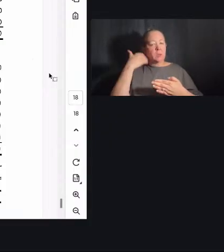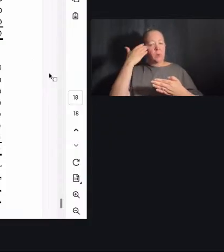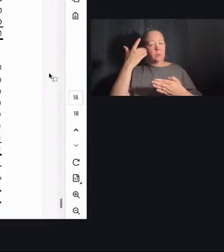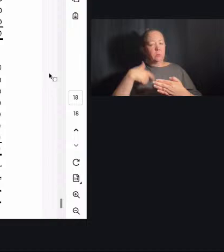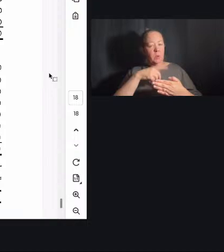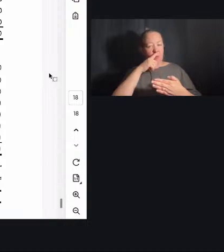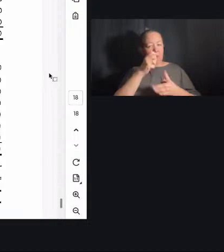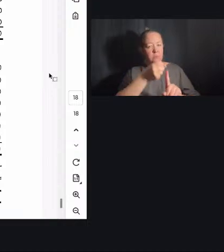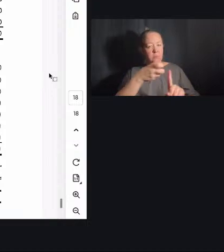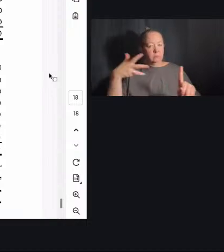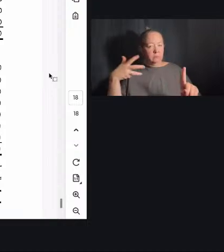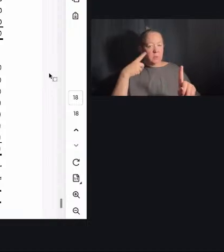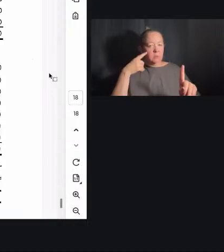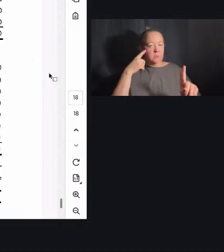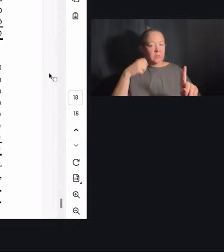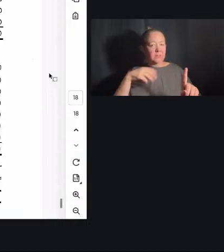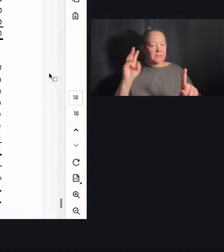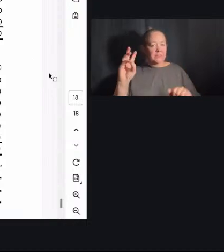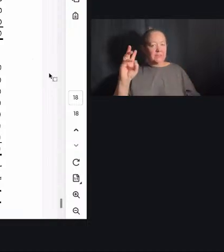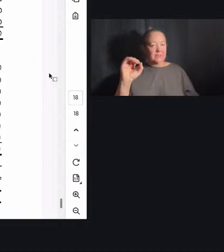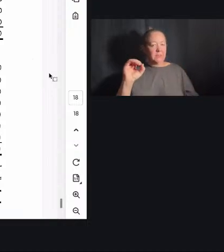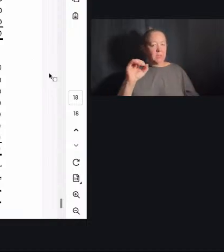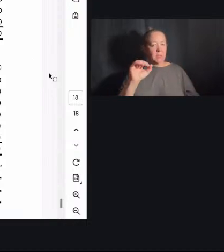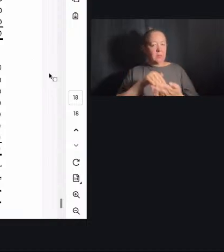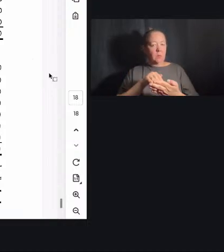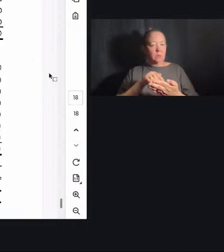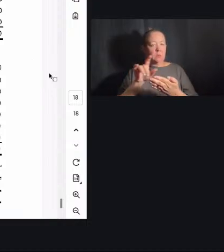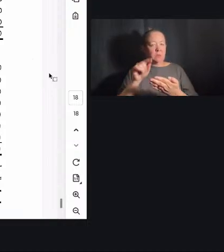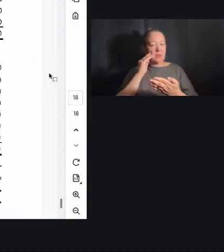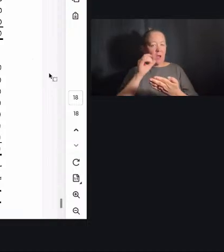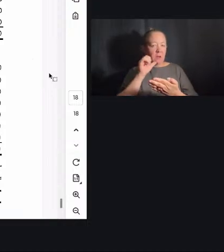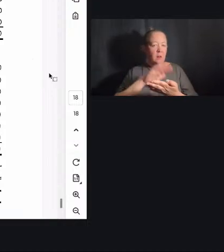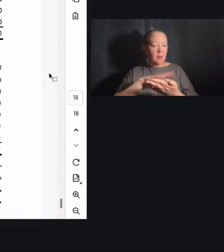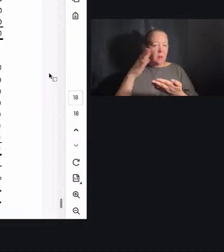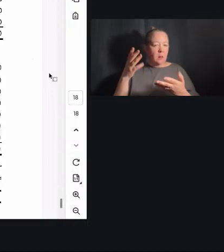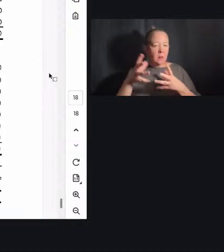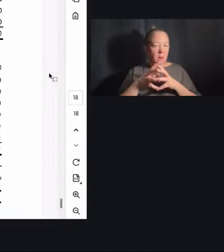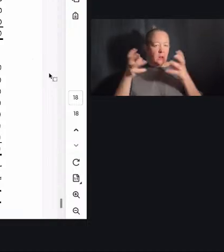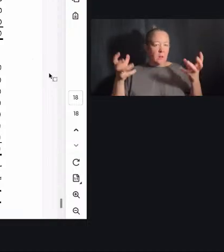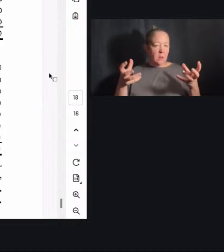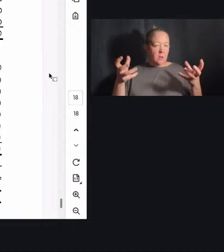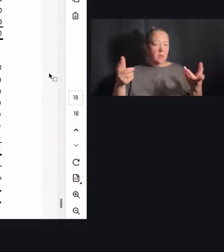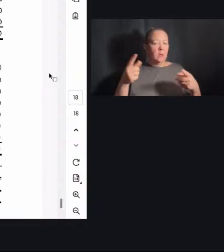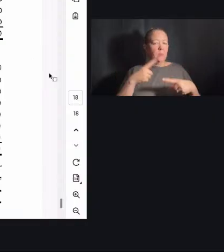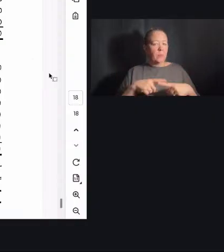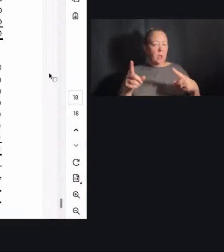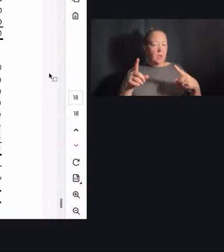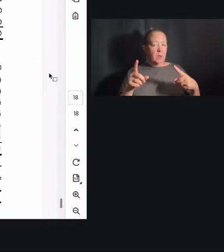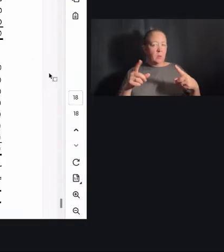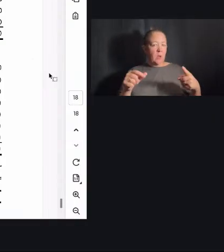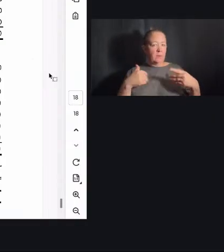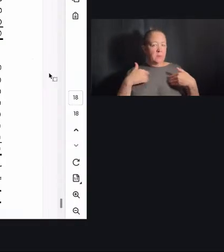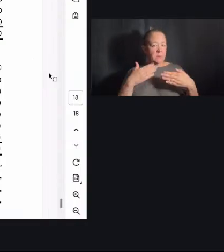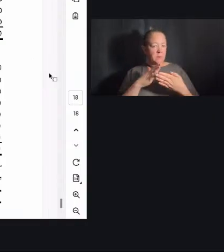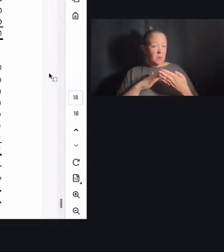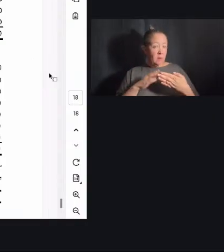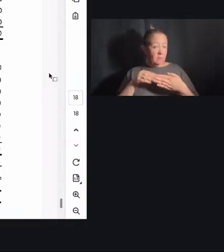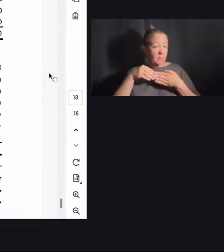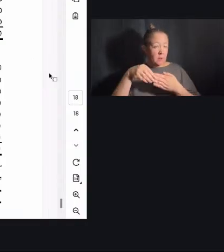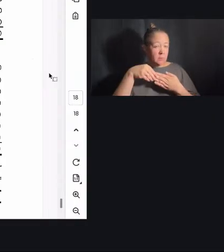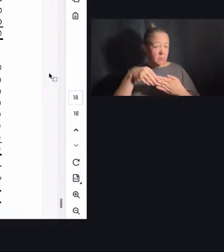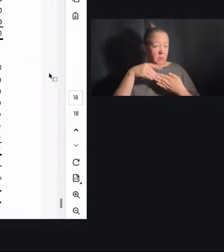It's not a lot, but is there any wiggle room if that people's hours are flexed? But we thank you for